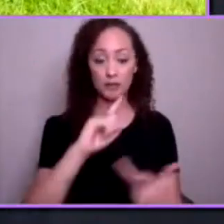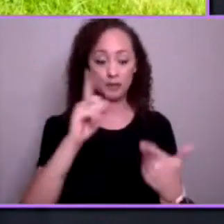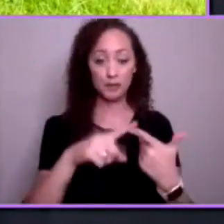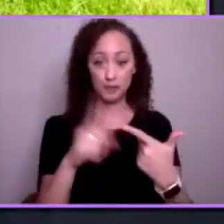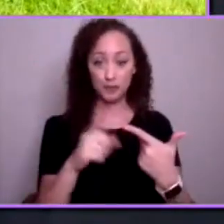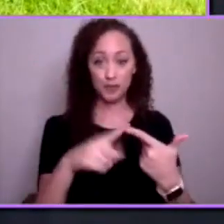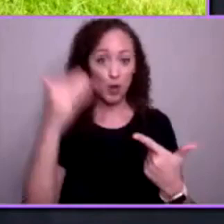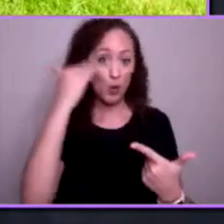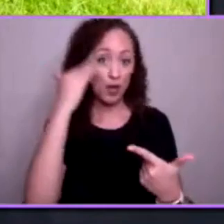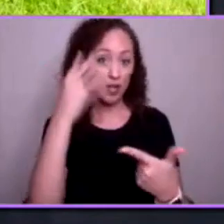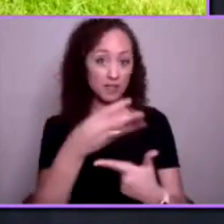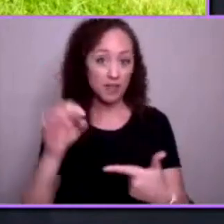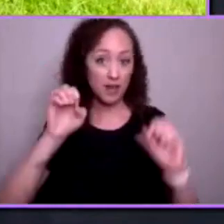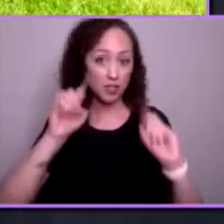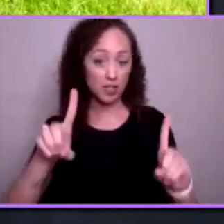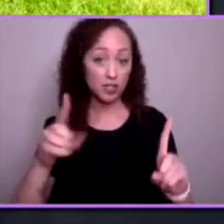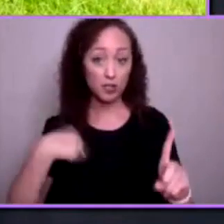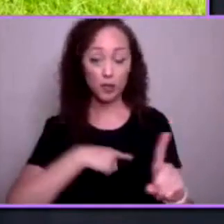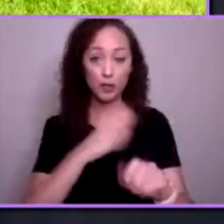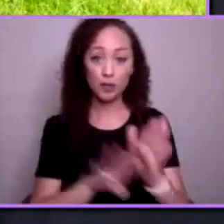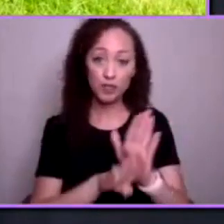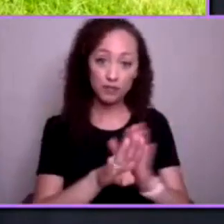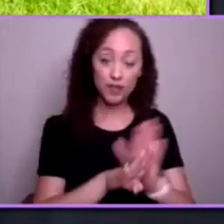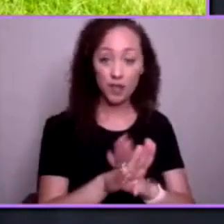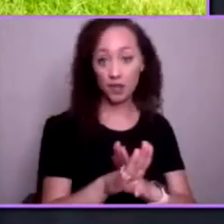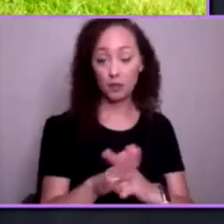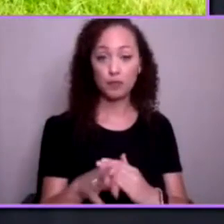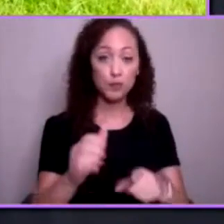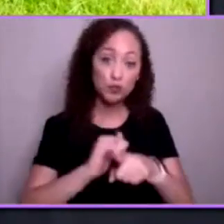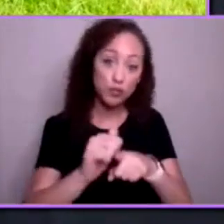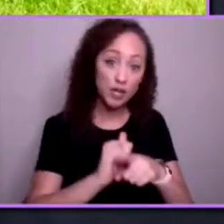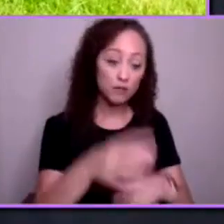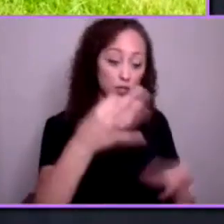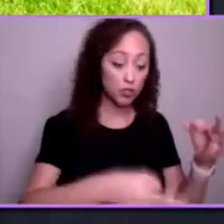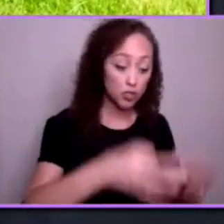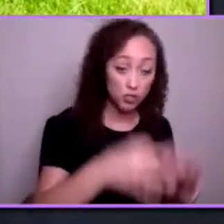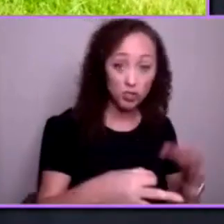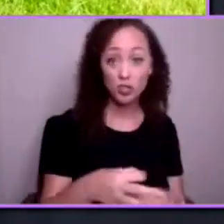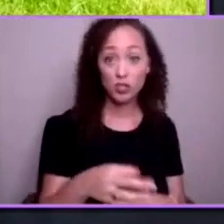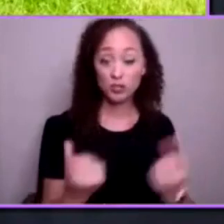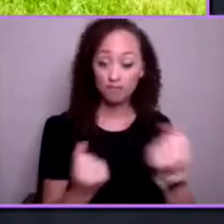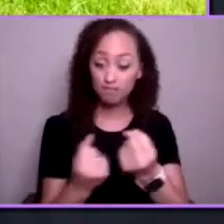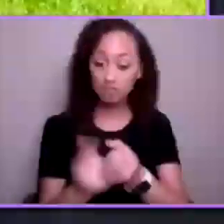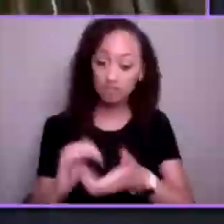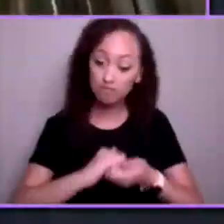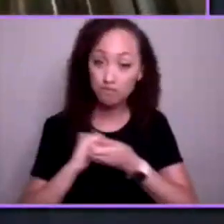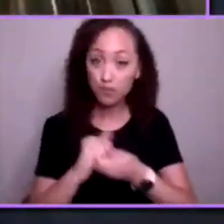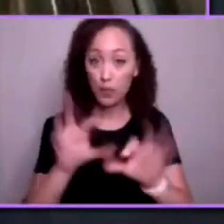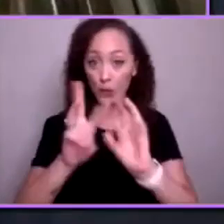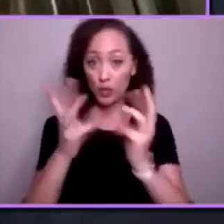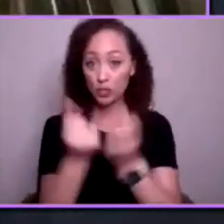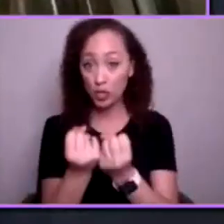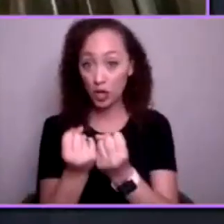awareness and education. We will develop implicit bias training for judges, as well as allyship workshops for event attendees. Our